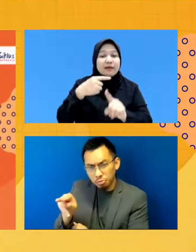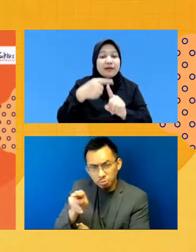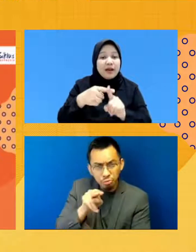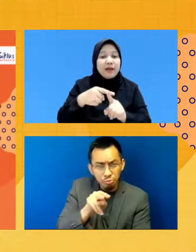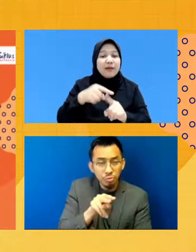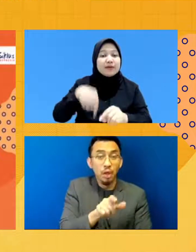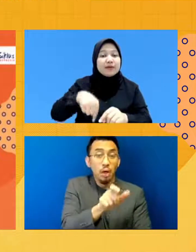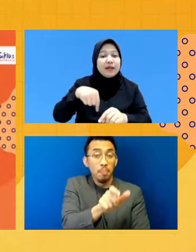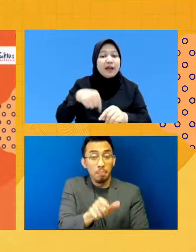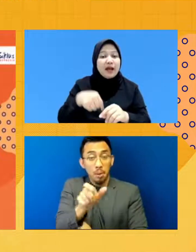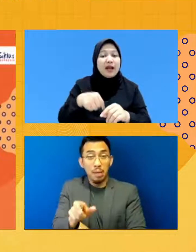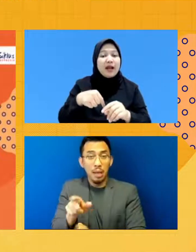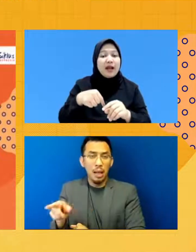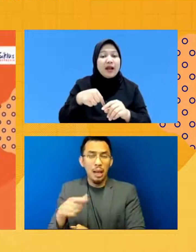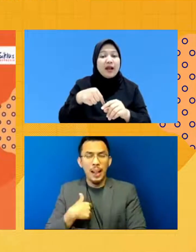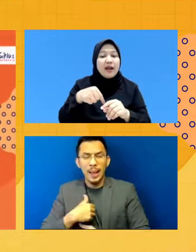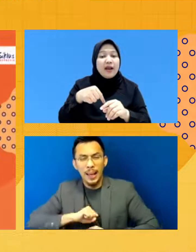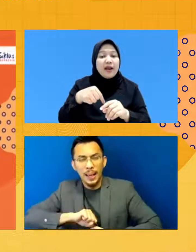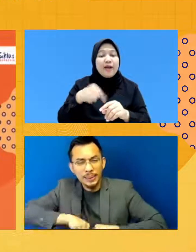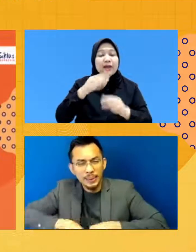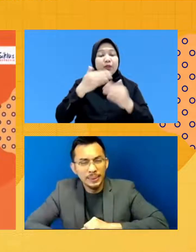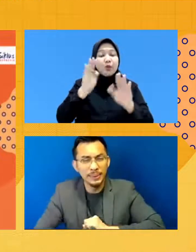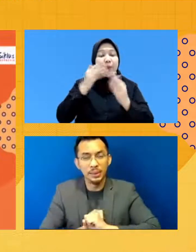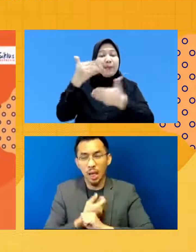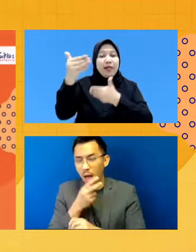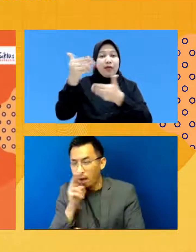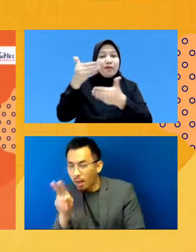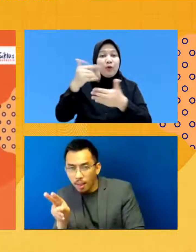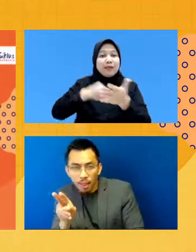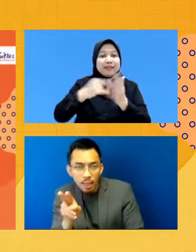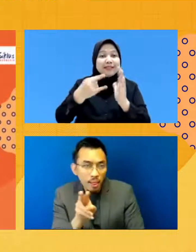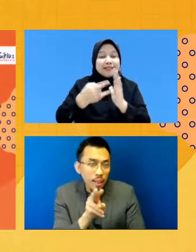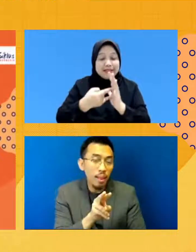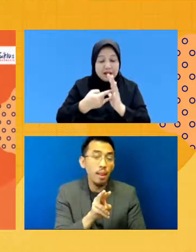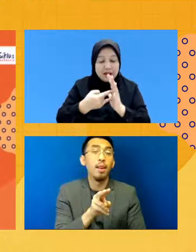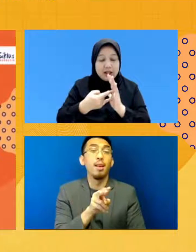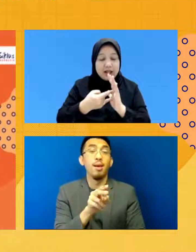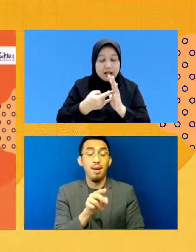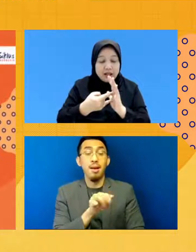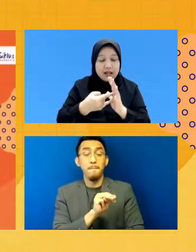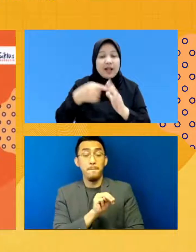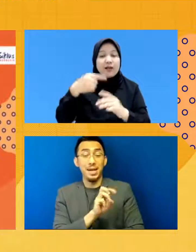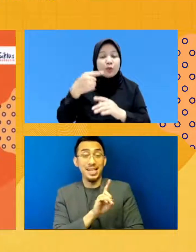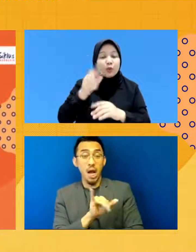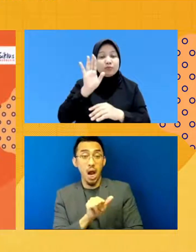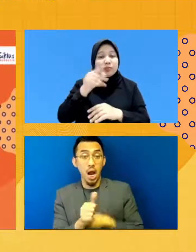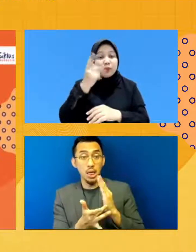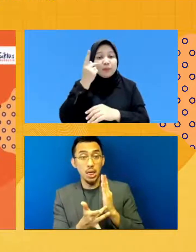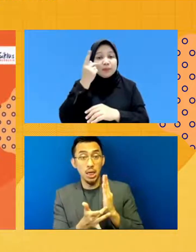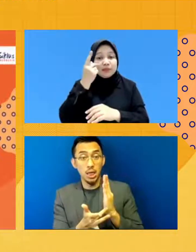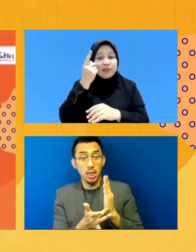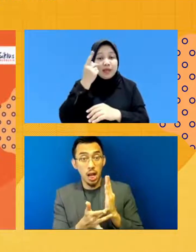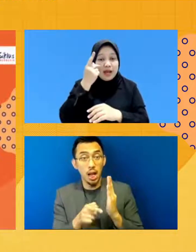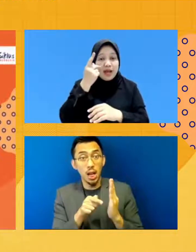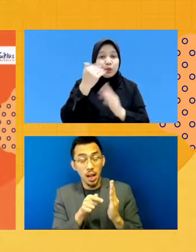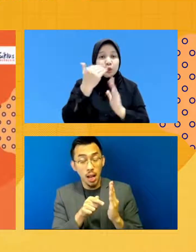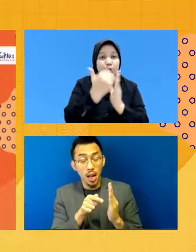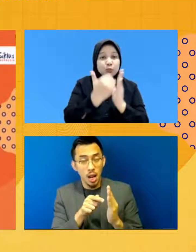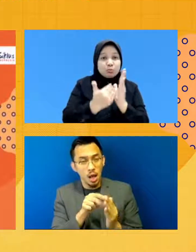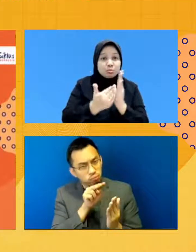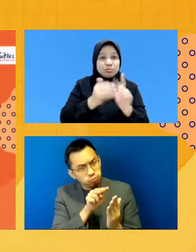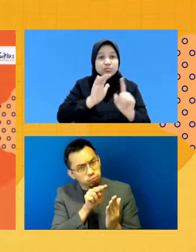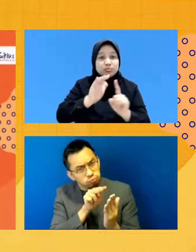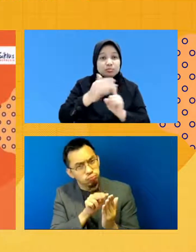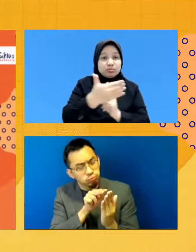digital platforms, and to apply the safeguarding rule to protect the user, as well as